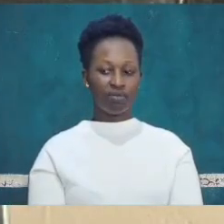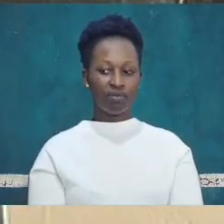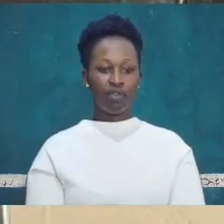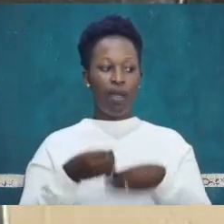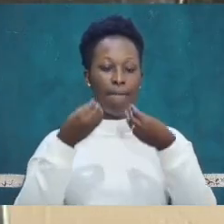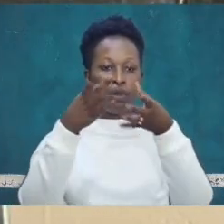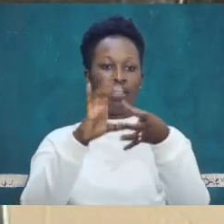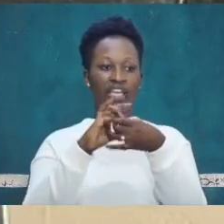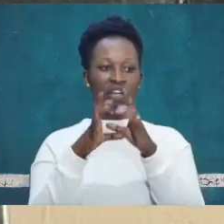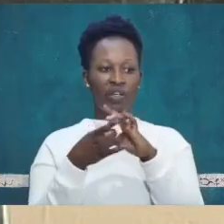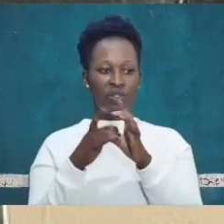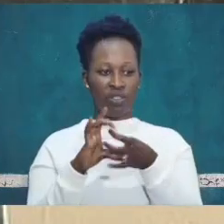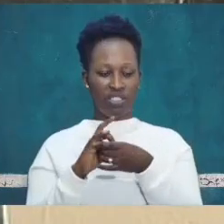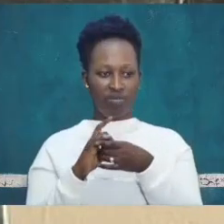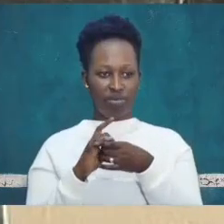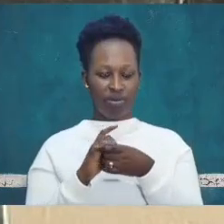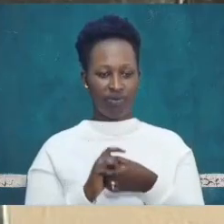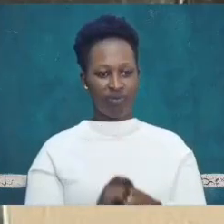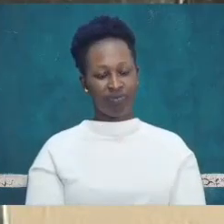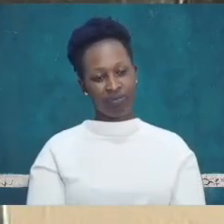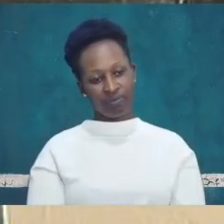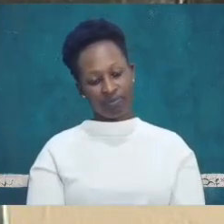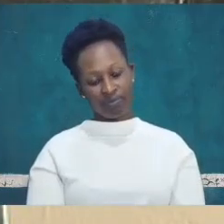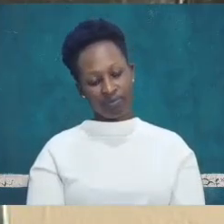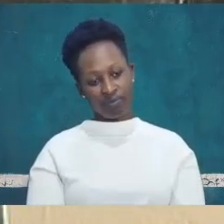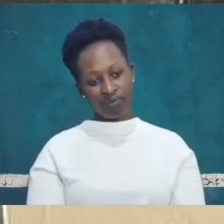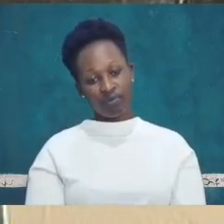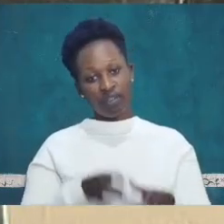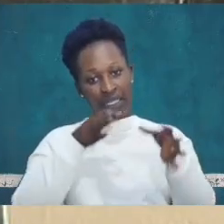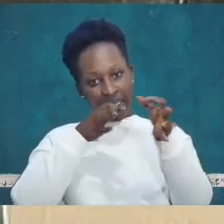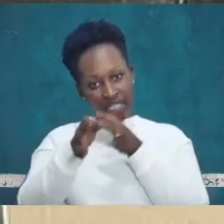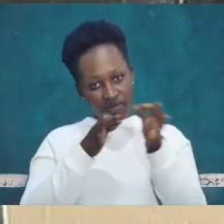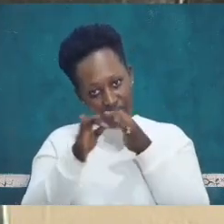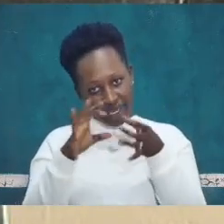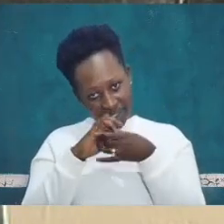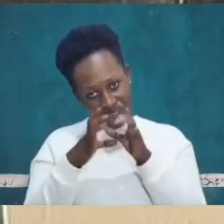give the relationship. You explain the relationship.